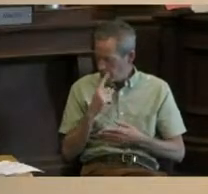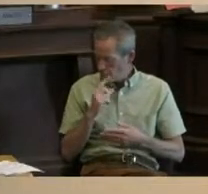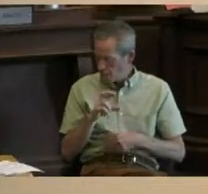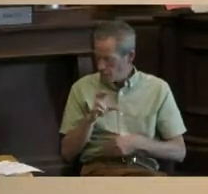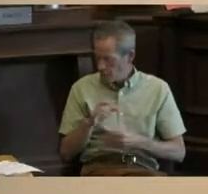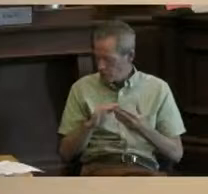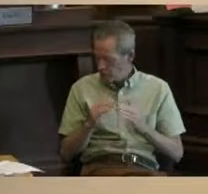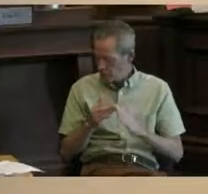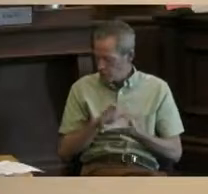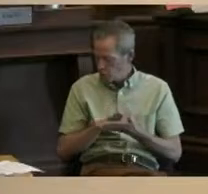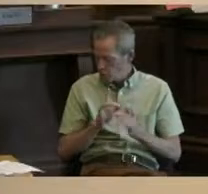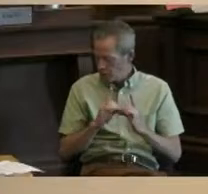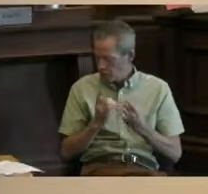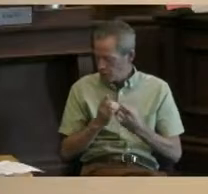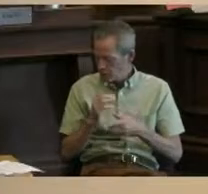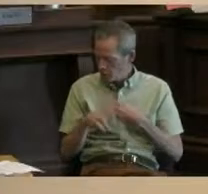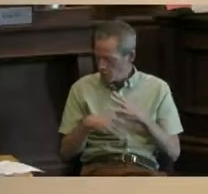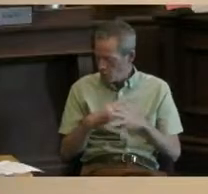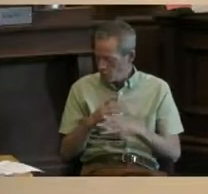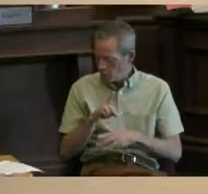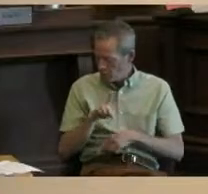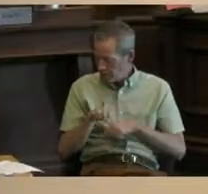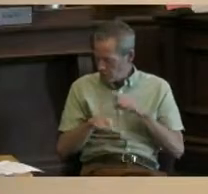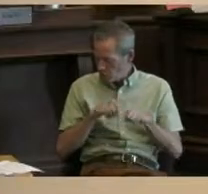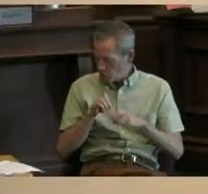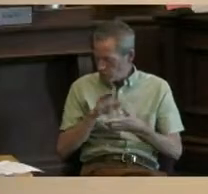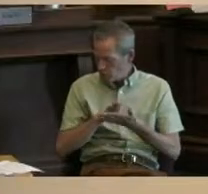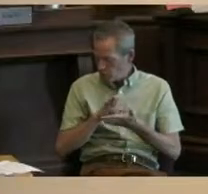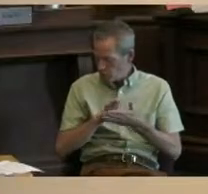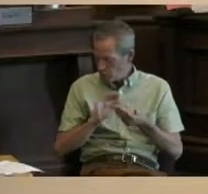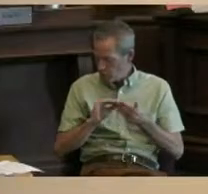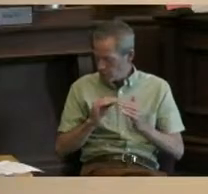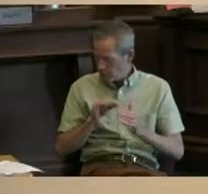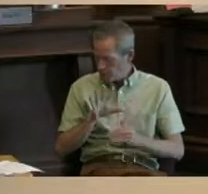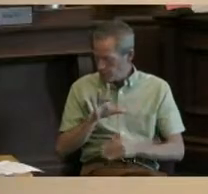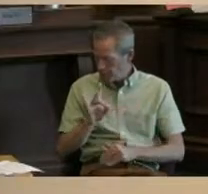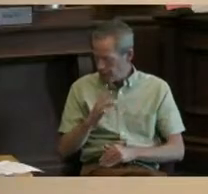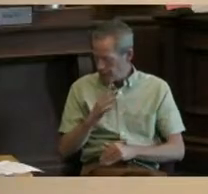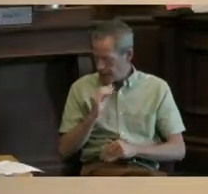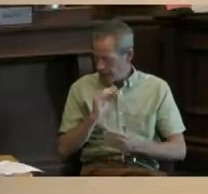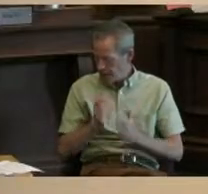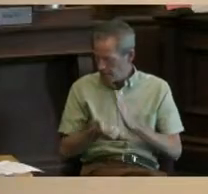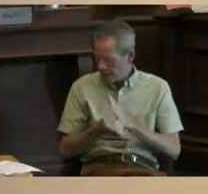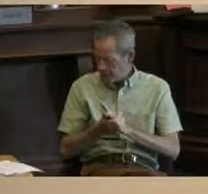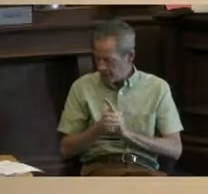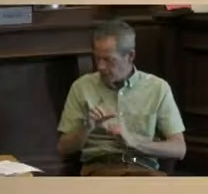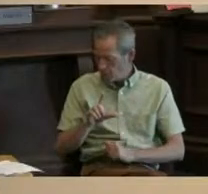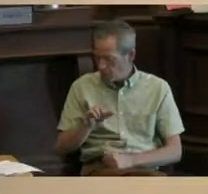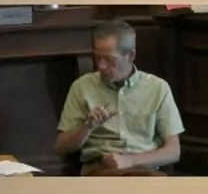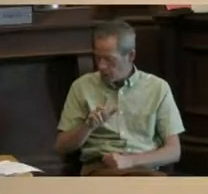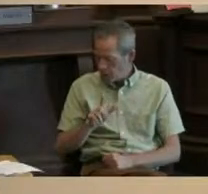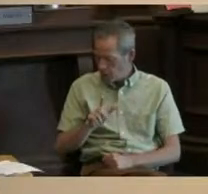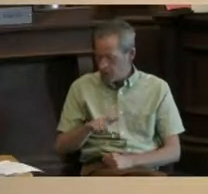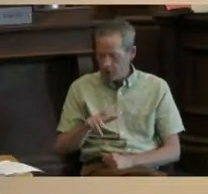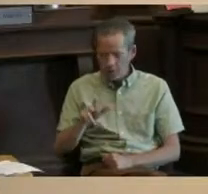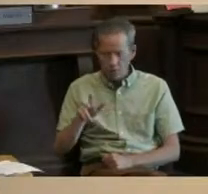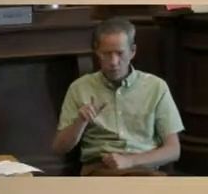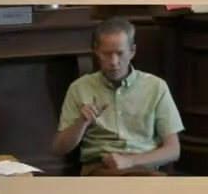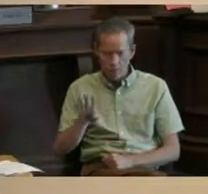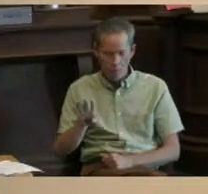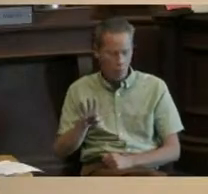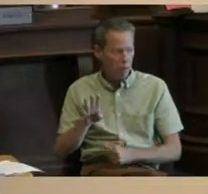for the Rochester City School District's World of Inquiry, school number 58, Go Griffins, and amending the 2023-24